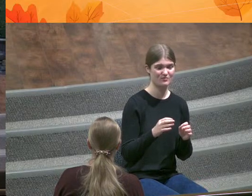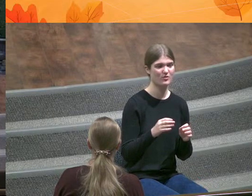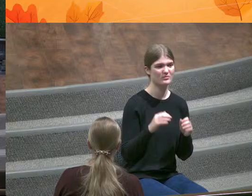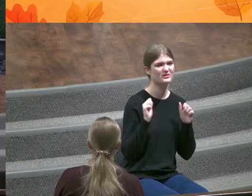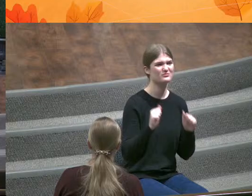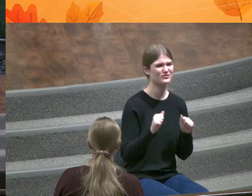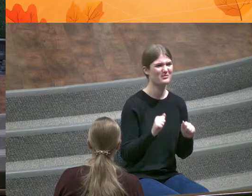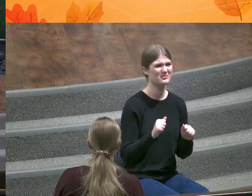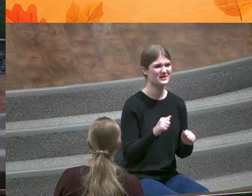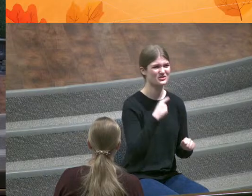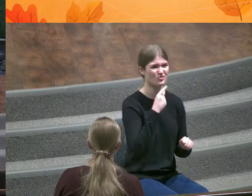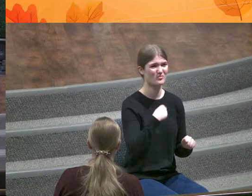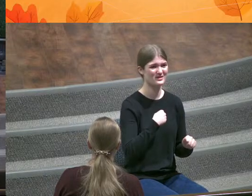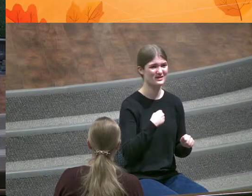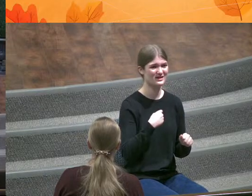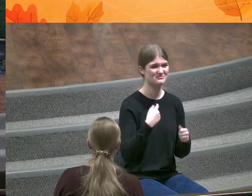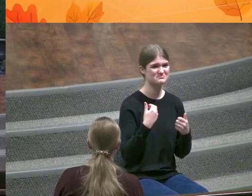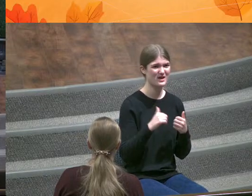I've forgotten.